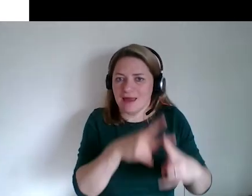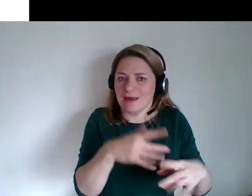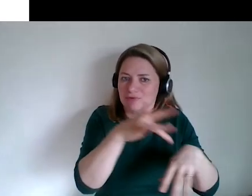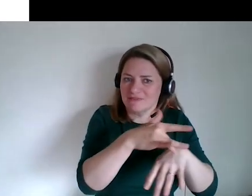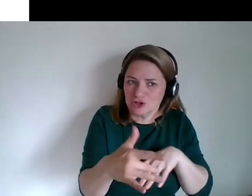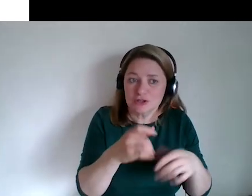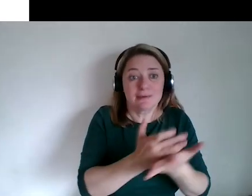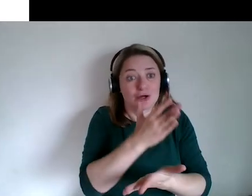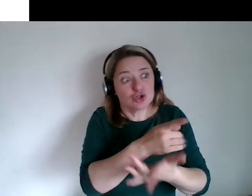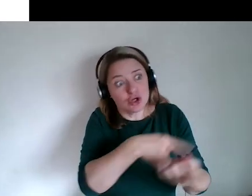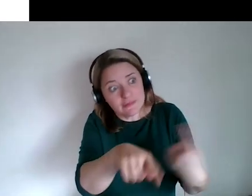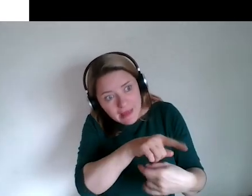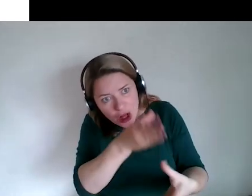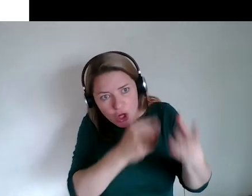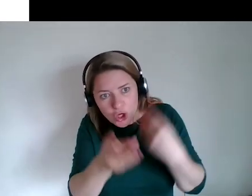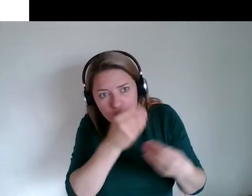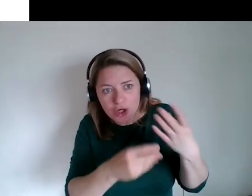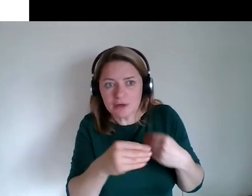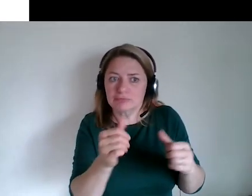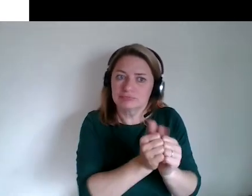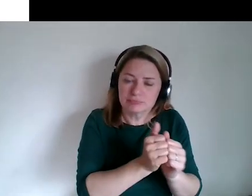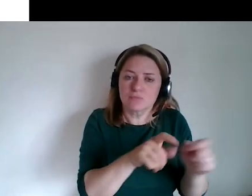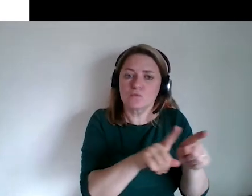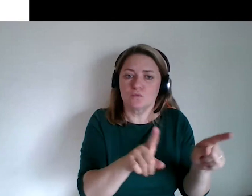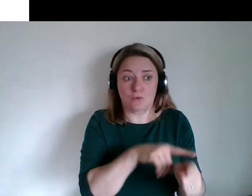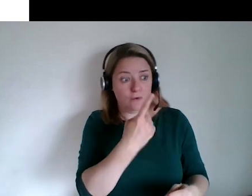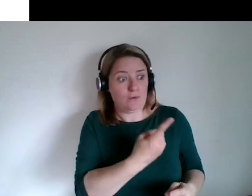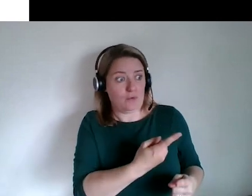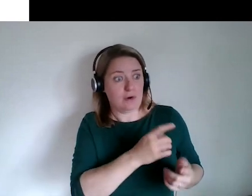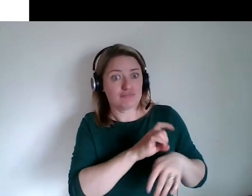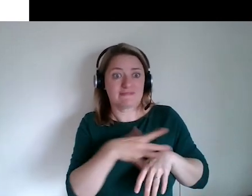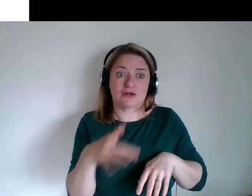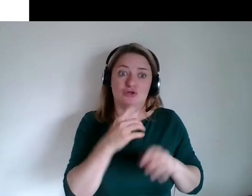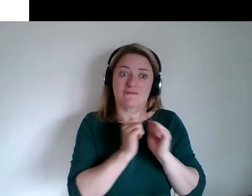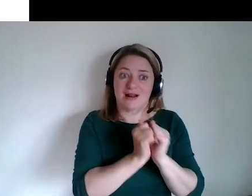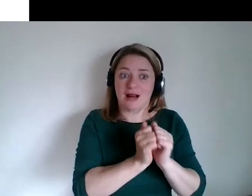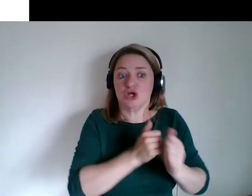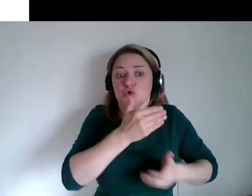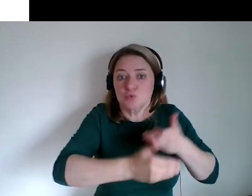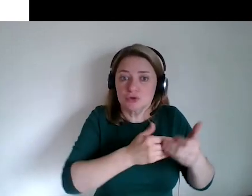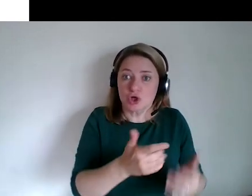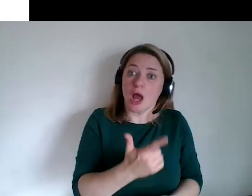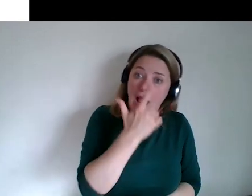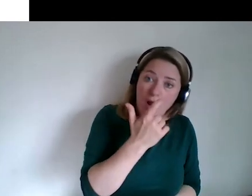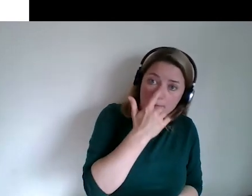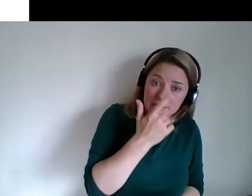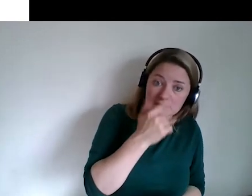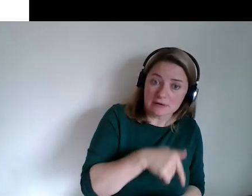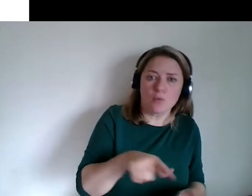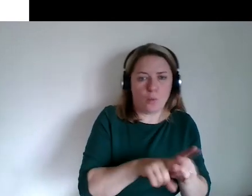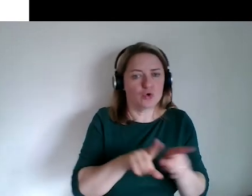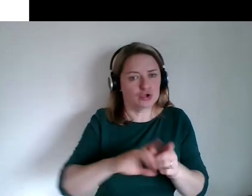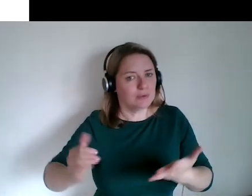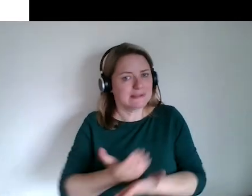they learn effectively, that they develop appropriate professional values, that they are confident, competent and